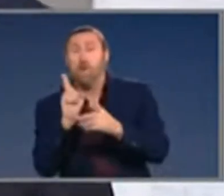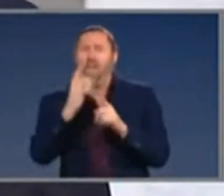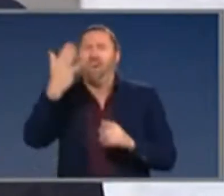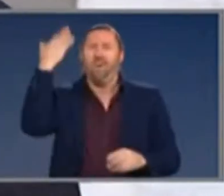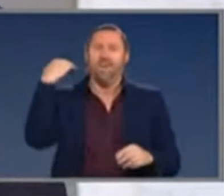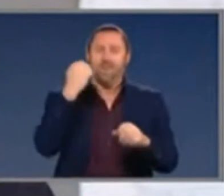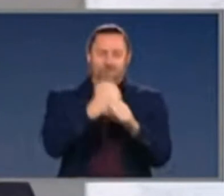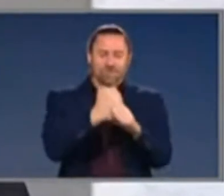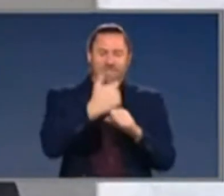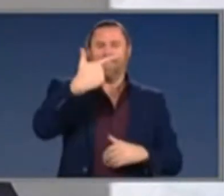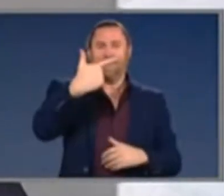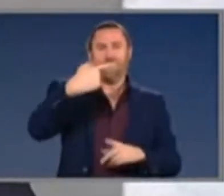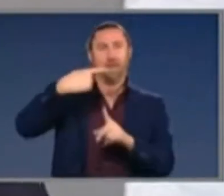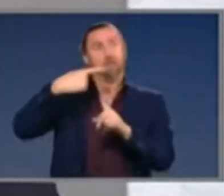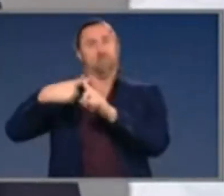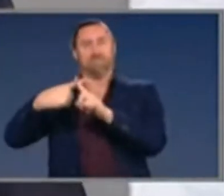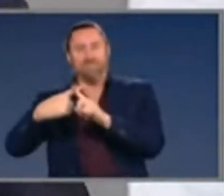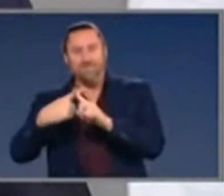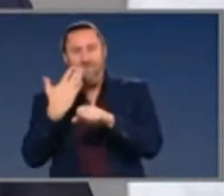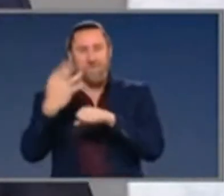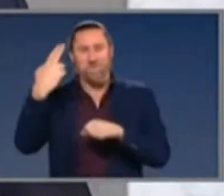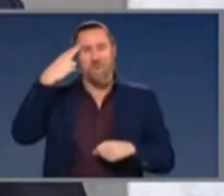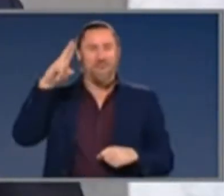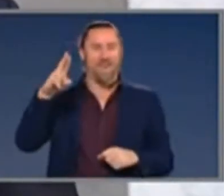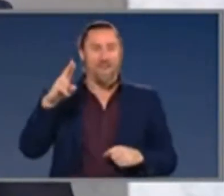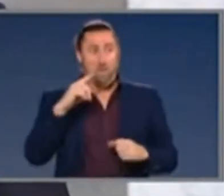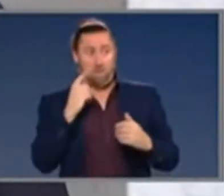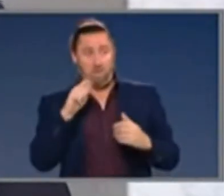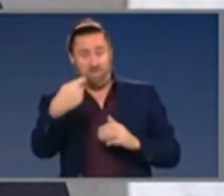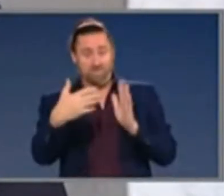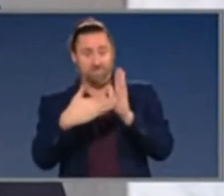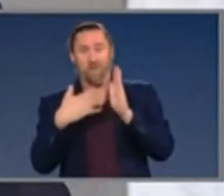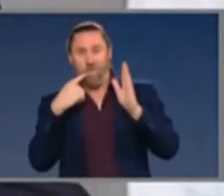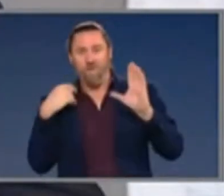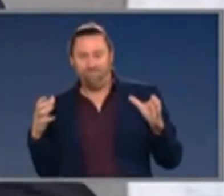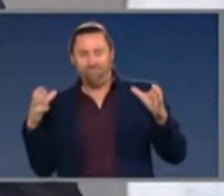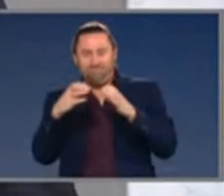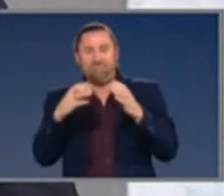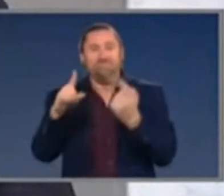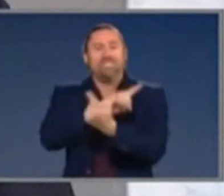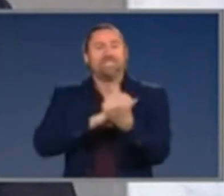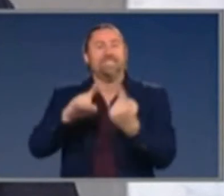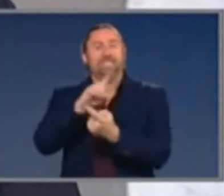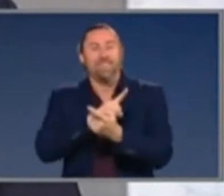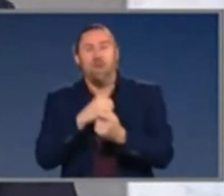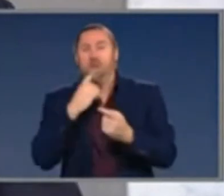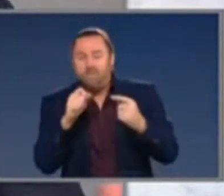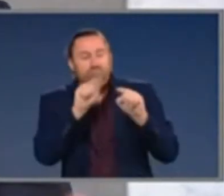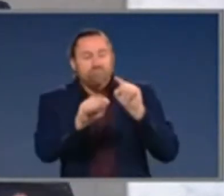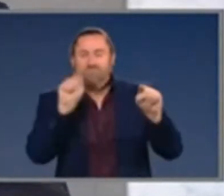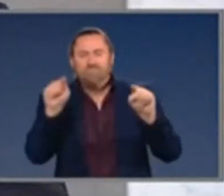G7 Plus, as it effectively will be when it meets hopefully later next month, and other meetings of that